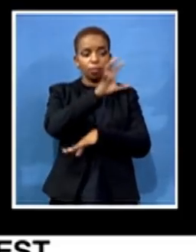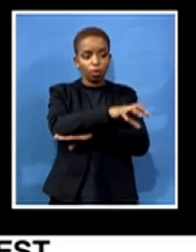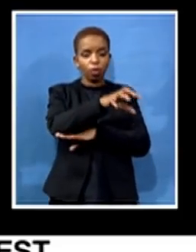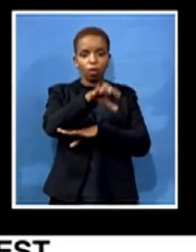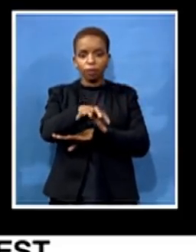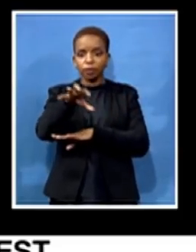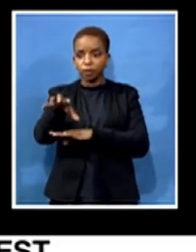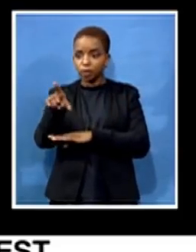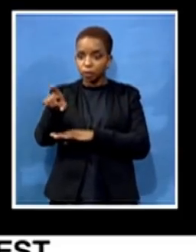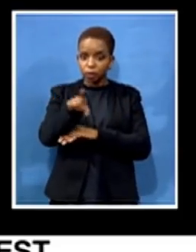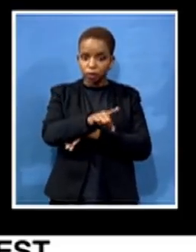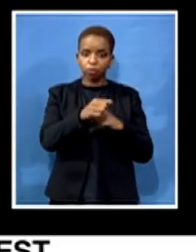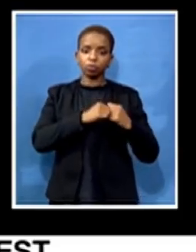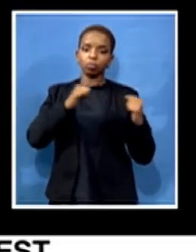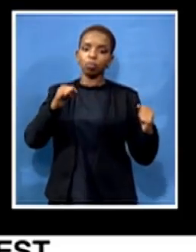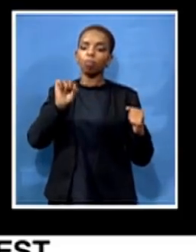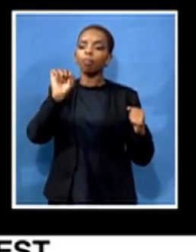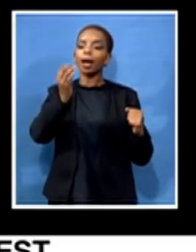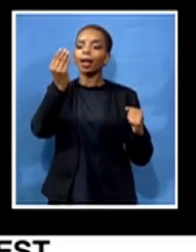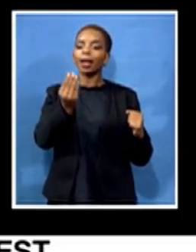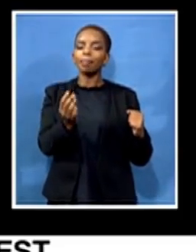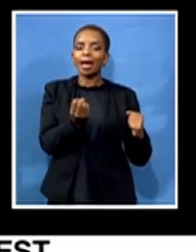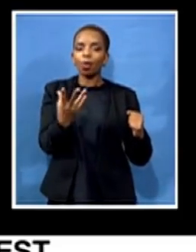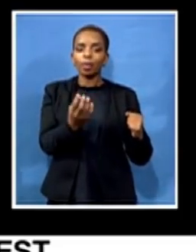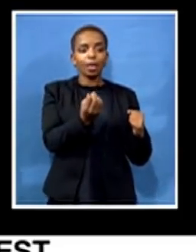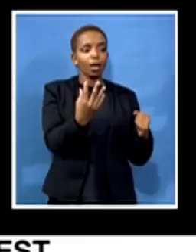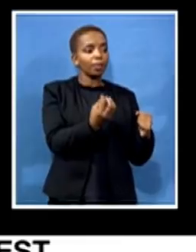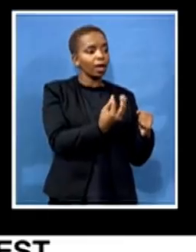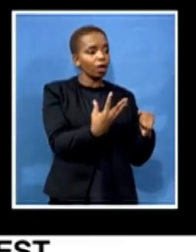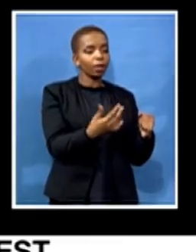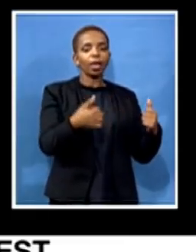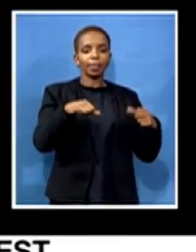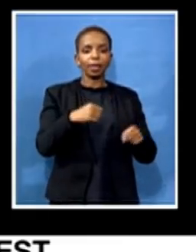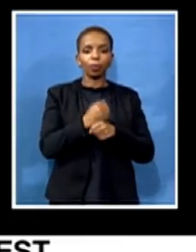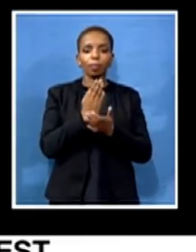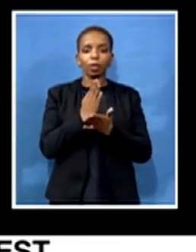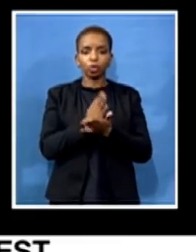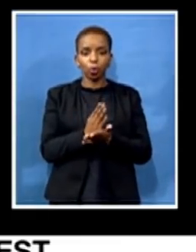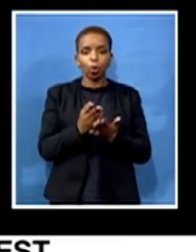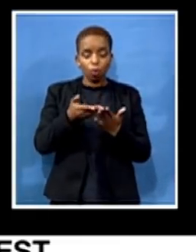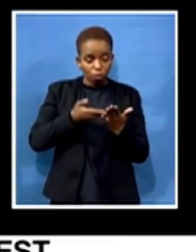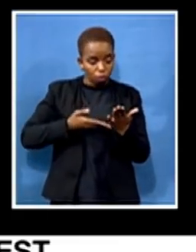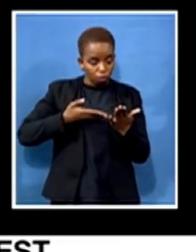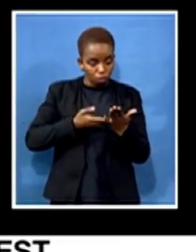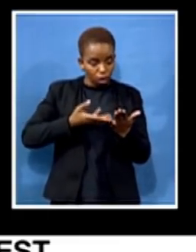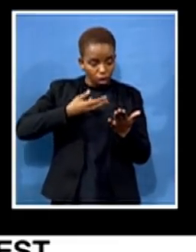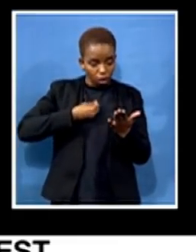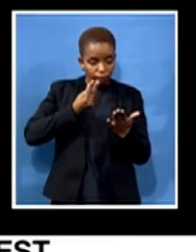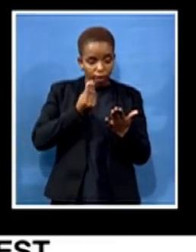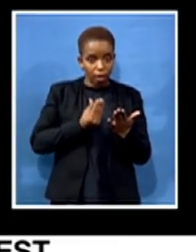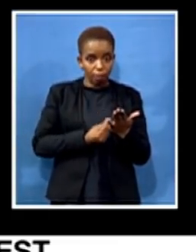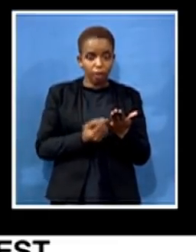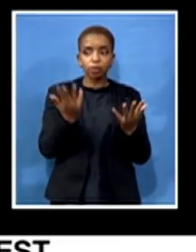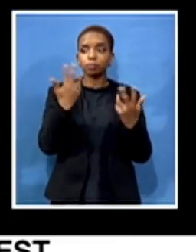we reconcile and make sure that what we say is what happened in the provinces. But